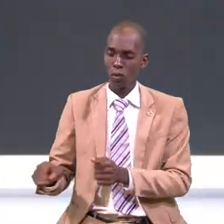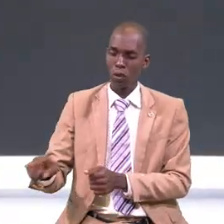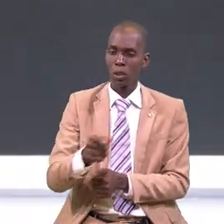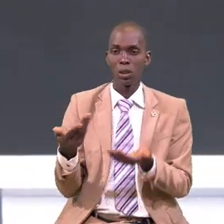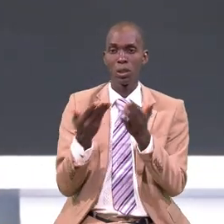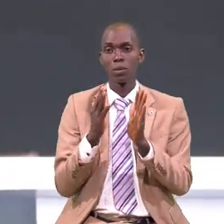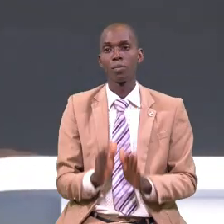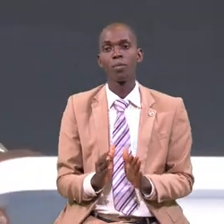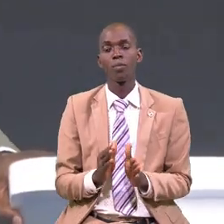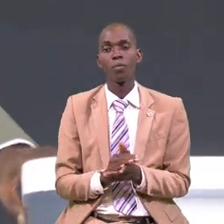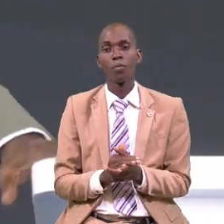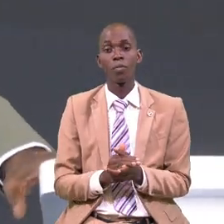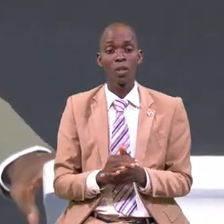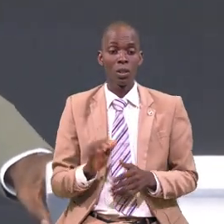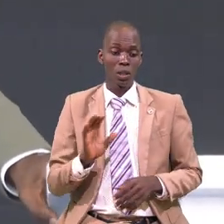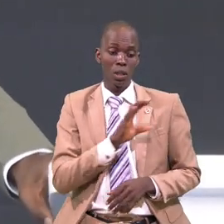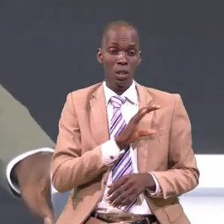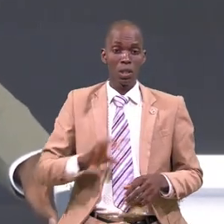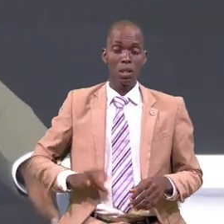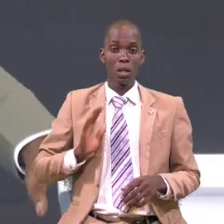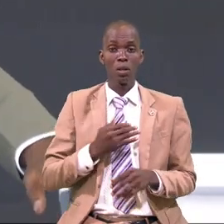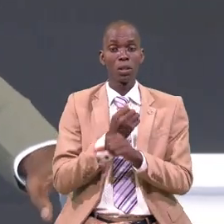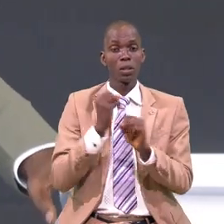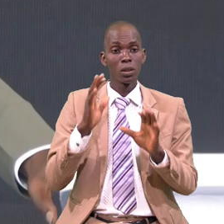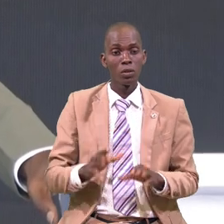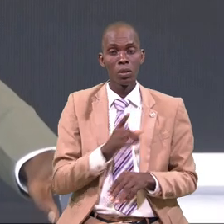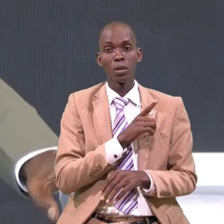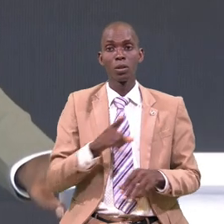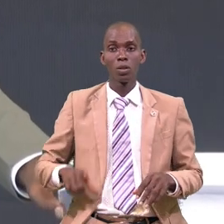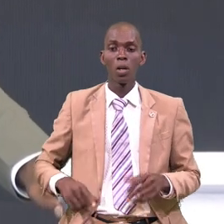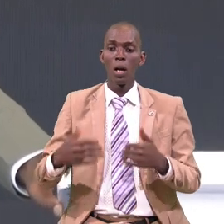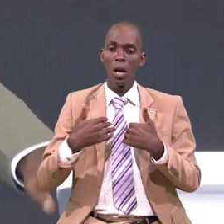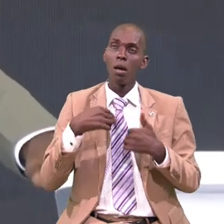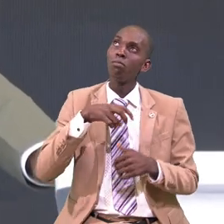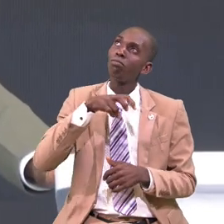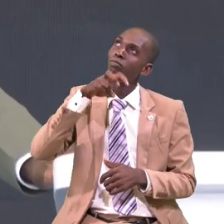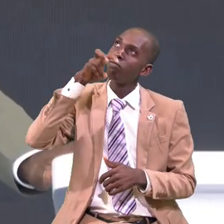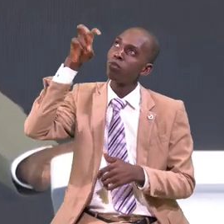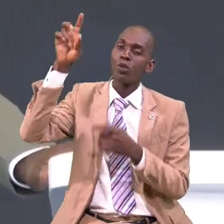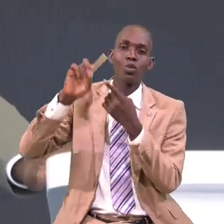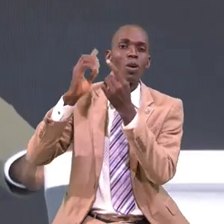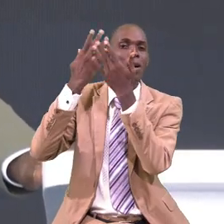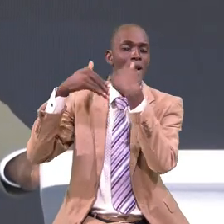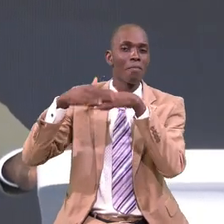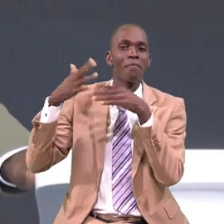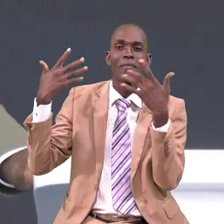Our Christ, our Savior, our Lord, King of Kings, has traveled to heaven already.